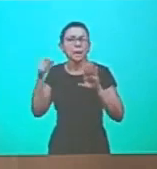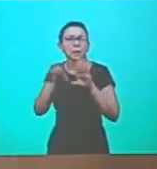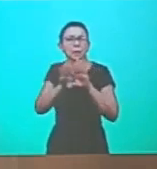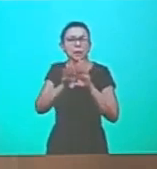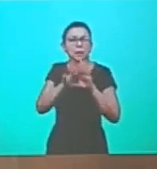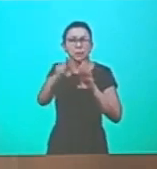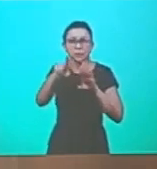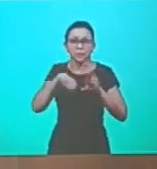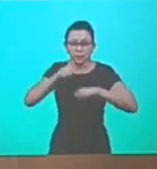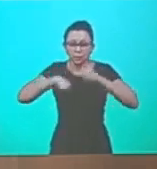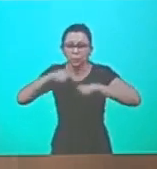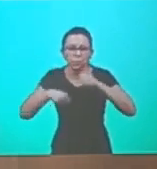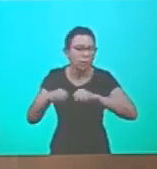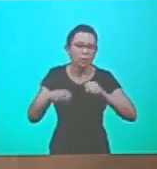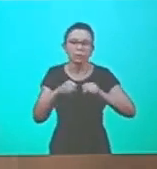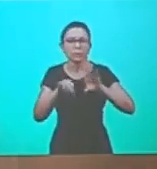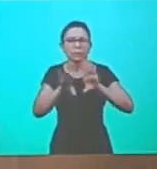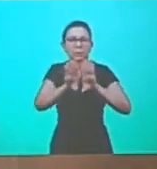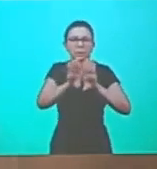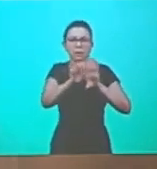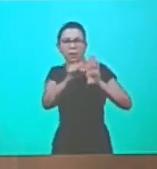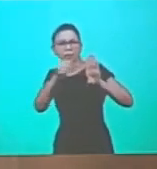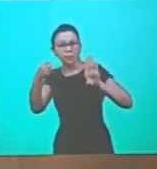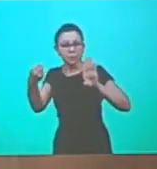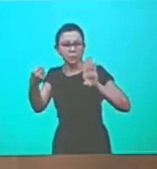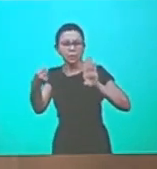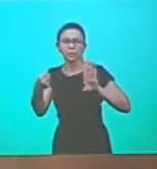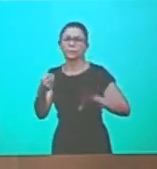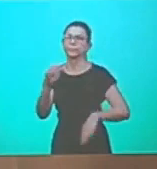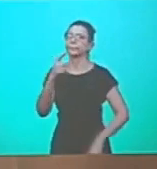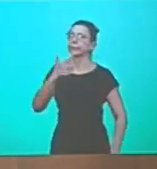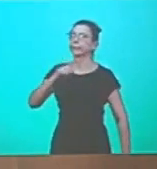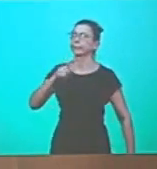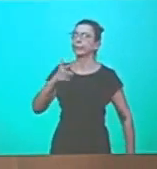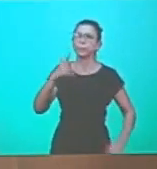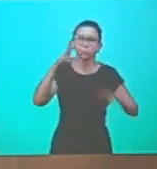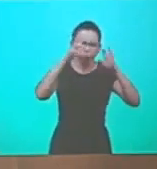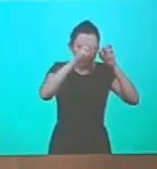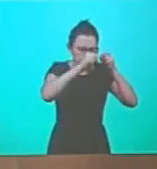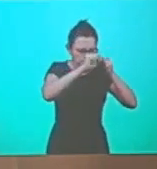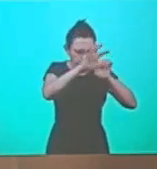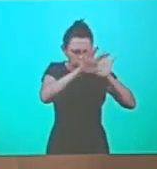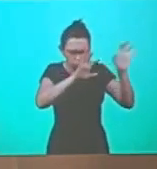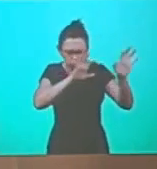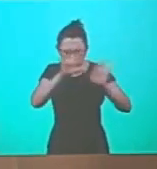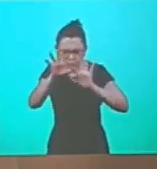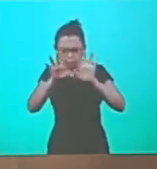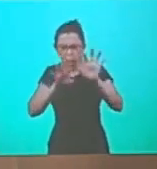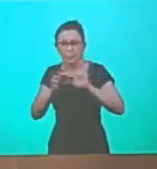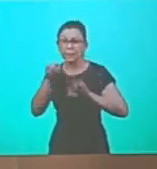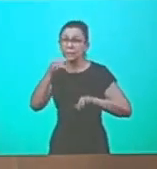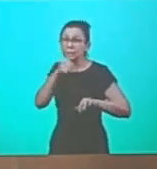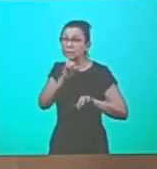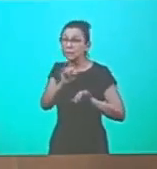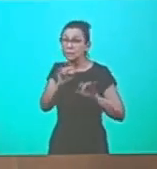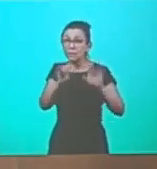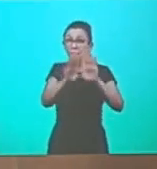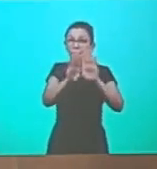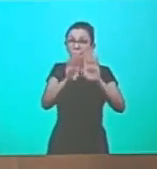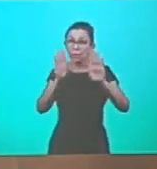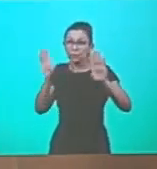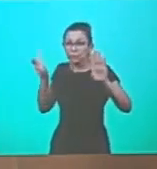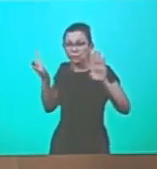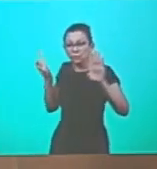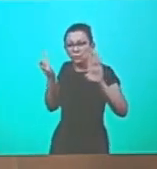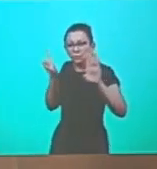And then everything is dark, and all of a sudden someone rings the doorbell. Are you going to go and run to answer the